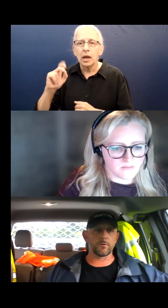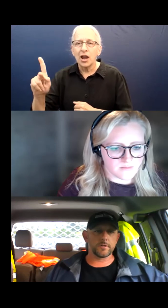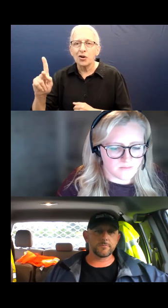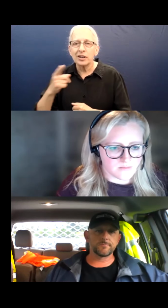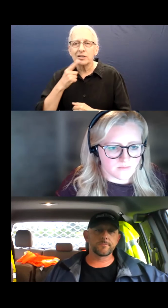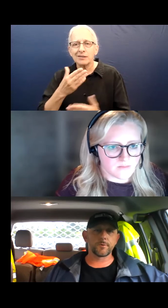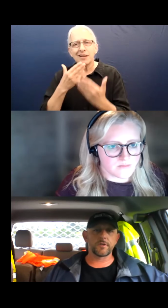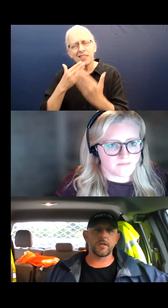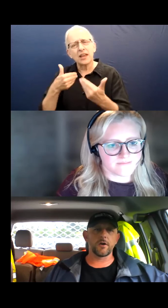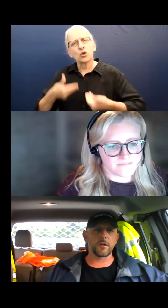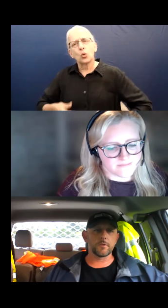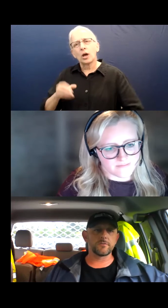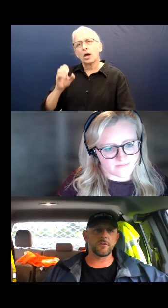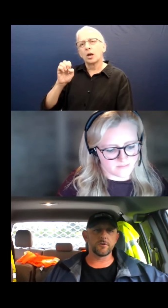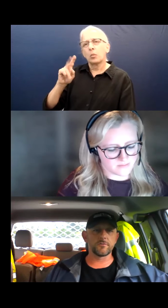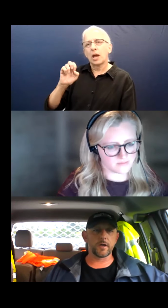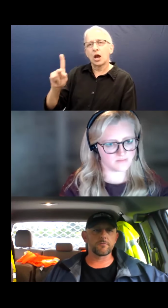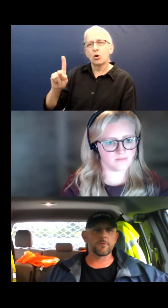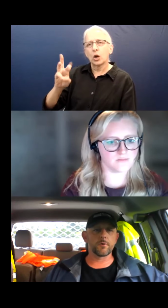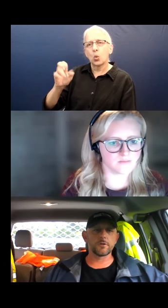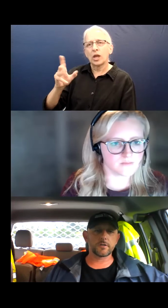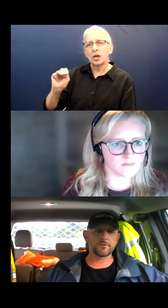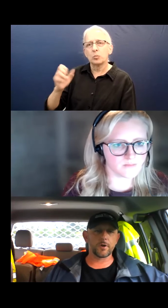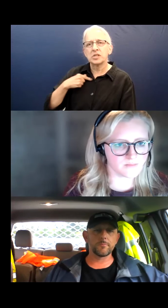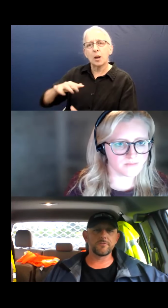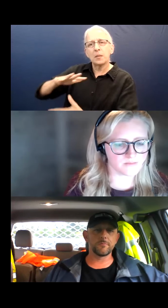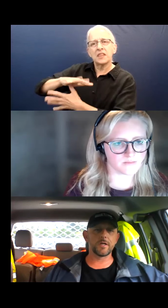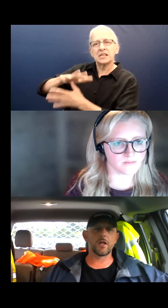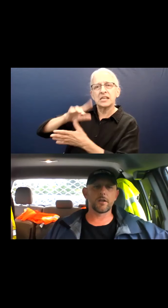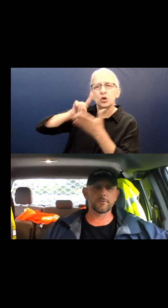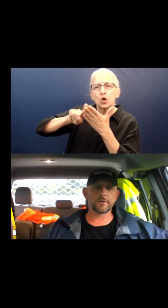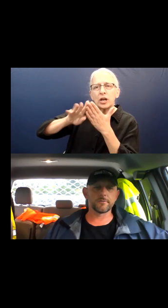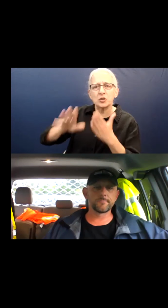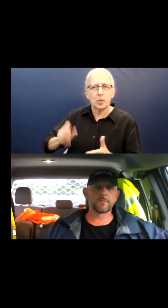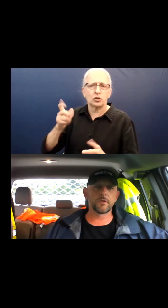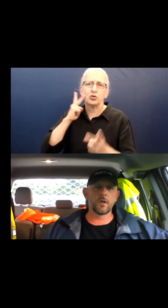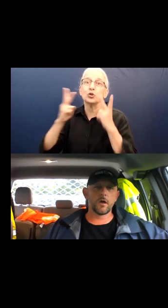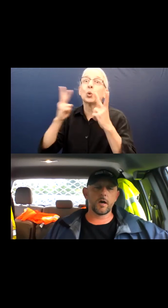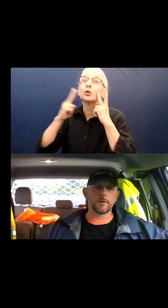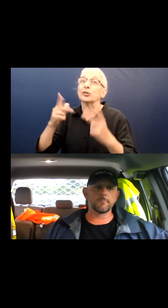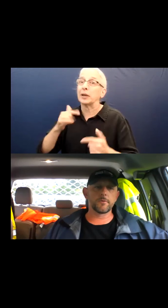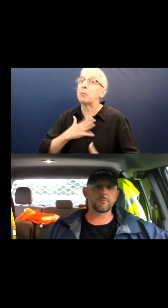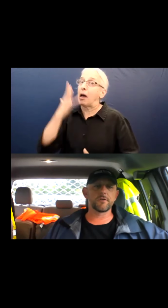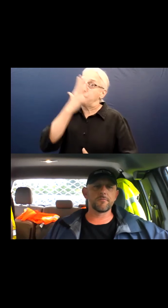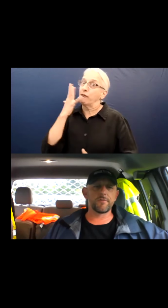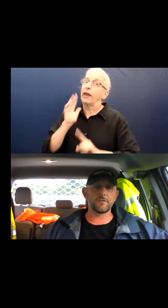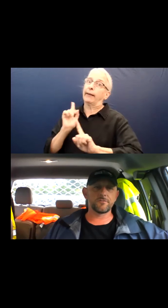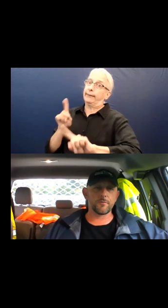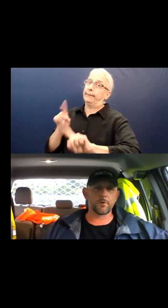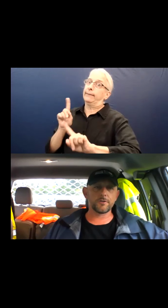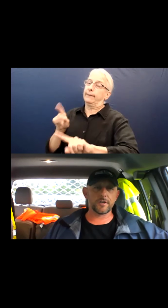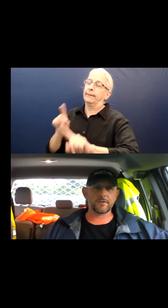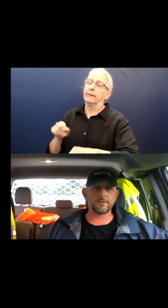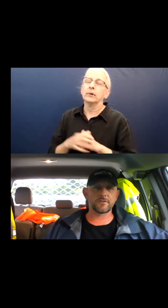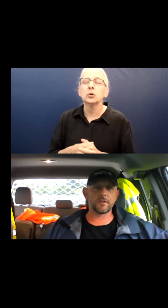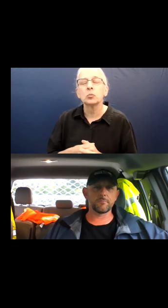I'm Eric Williams with King County. I'm the senior inspector for the project. You'll probably be seeing me a lot out there. There's going to be different phases of